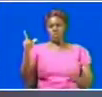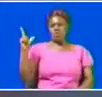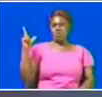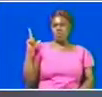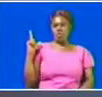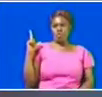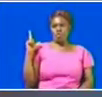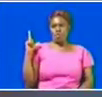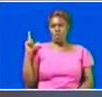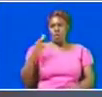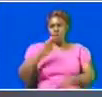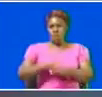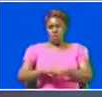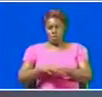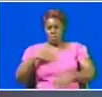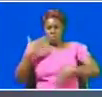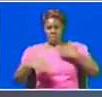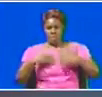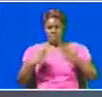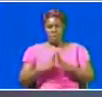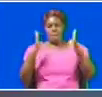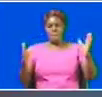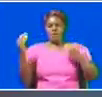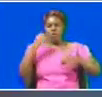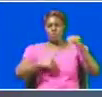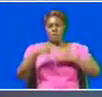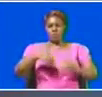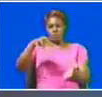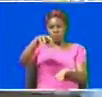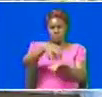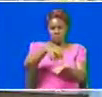Chief Justice on the conduct of mega corruption cases.